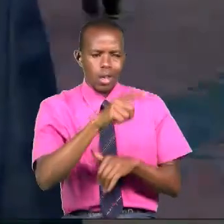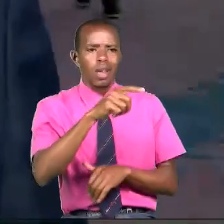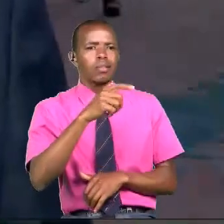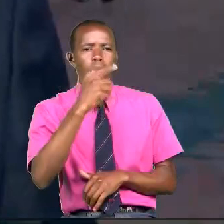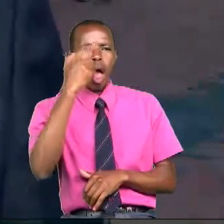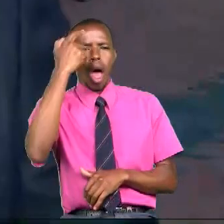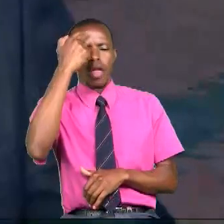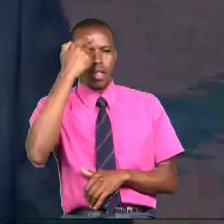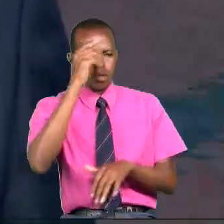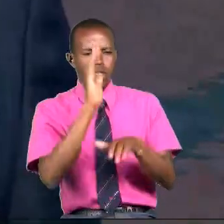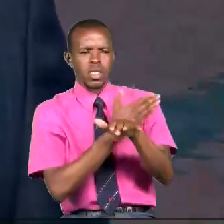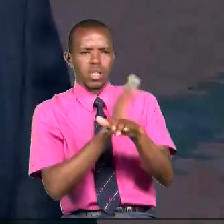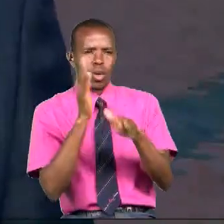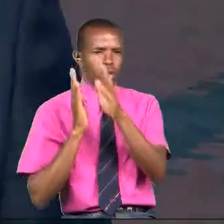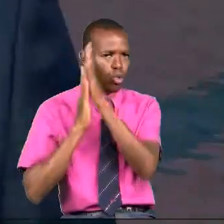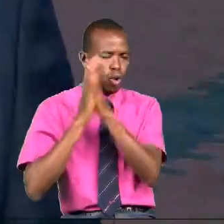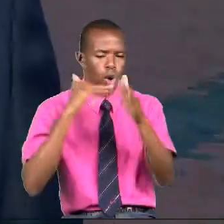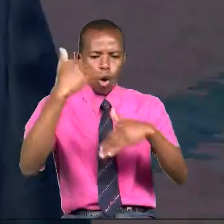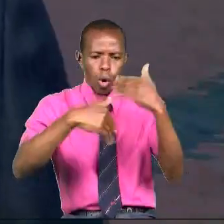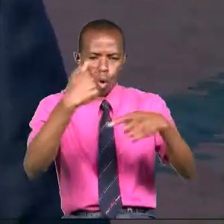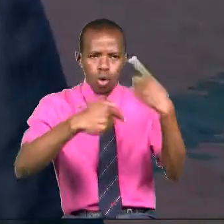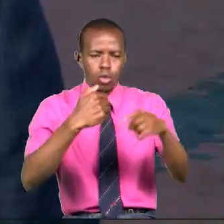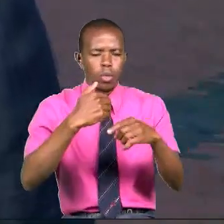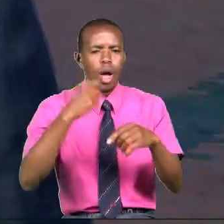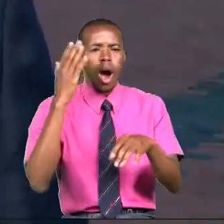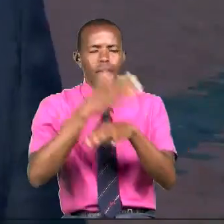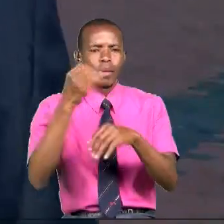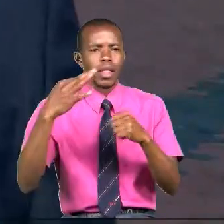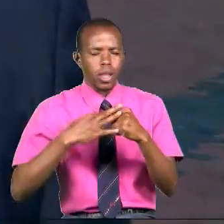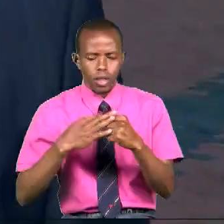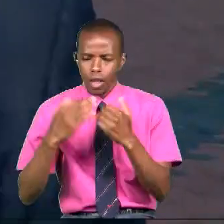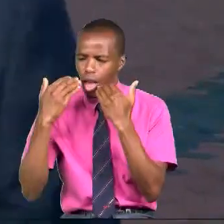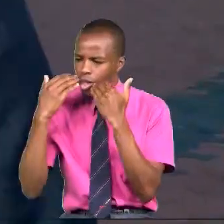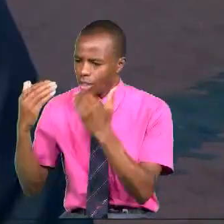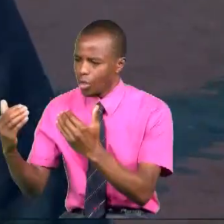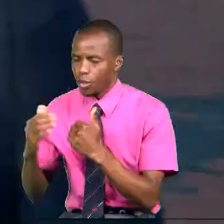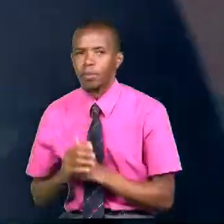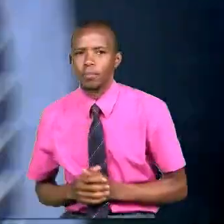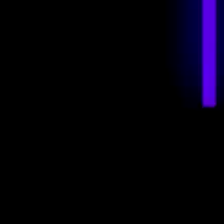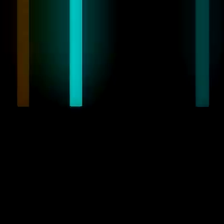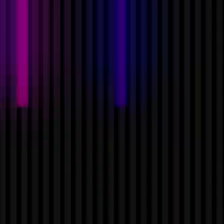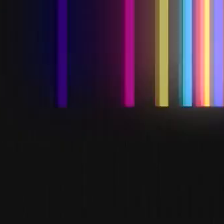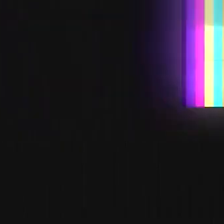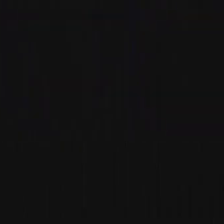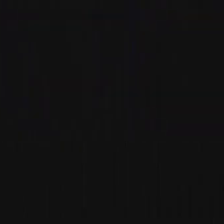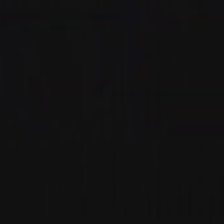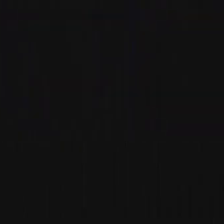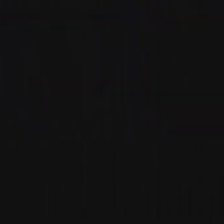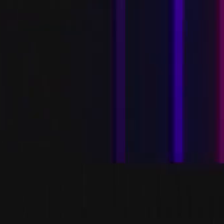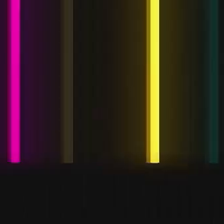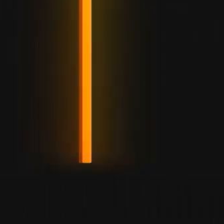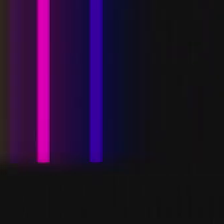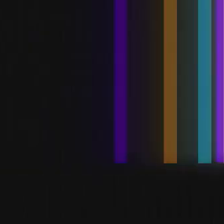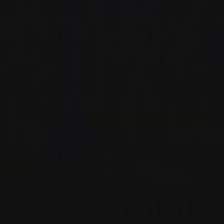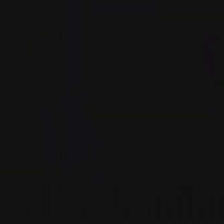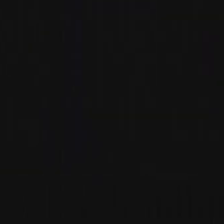this reggae after August 9th next year. Thank you. Thank you so much, Mheshimiwa. Thank you. You've had